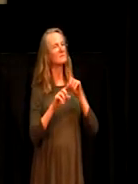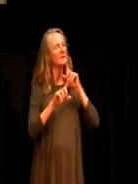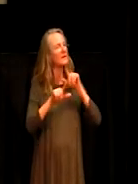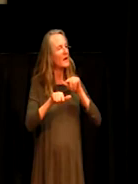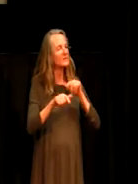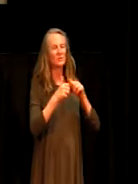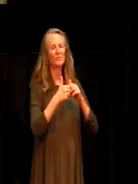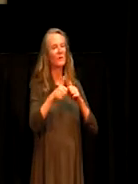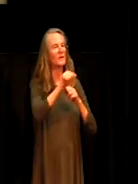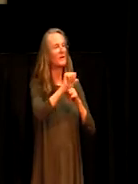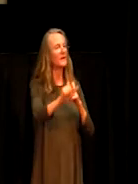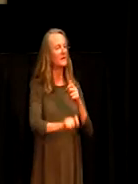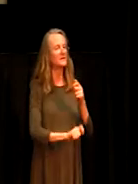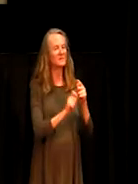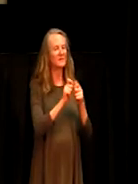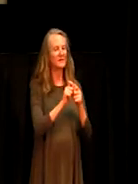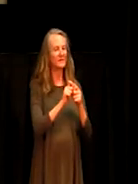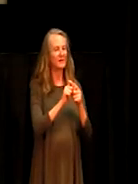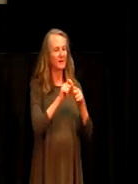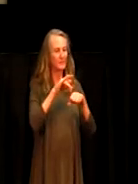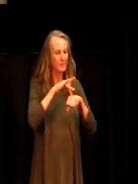with any given spot.